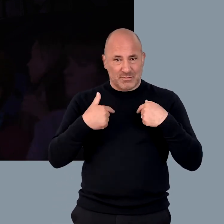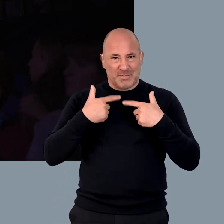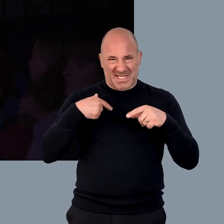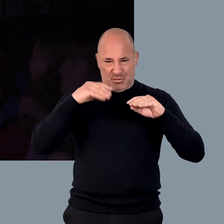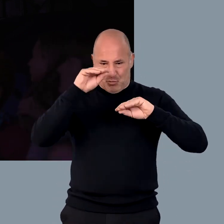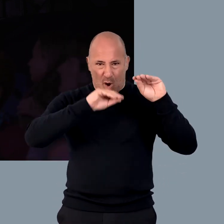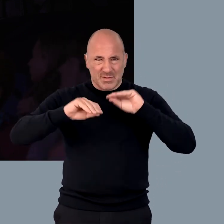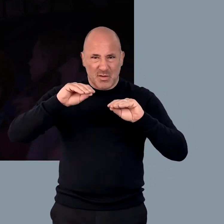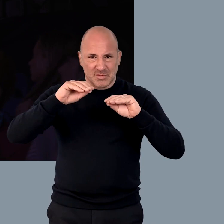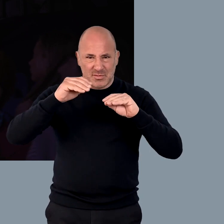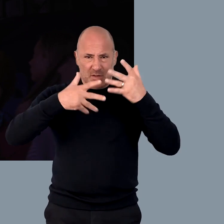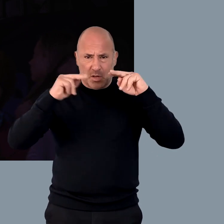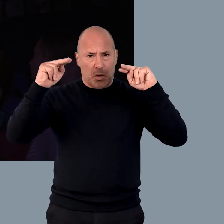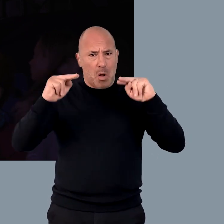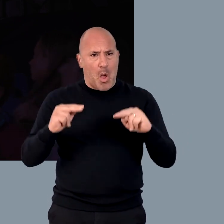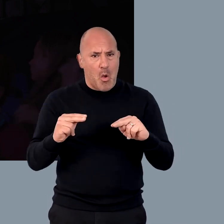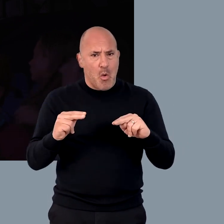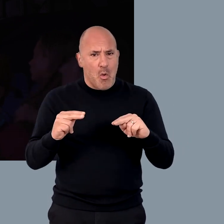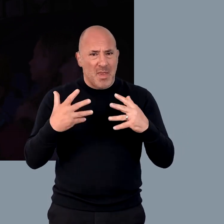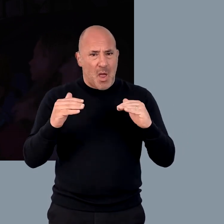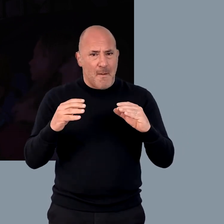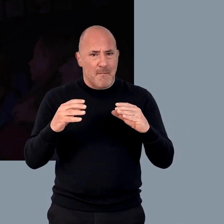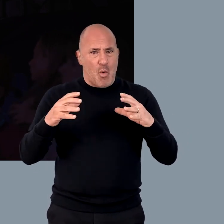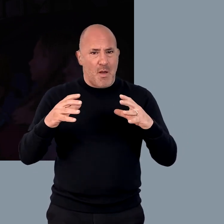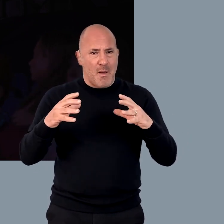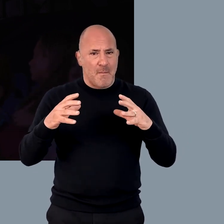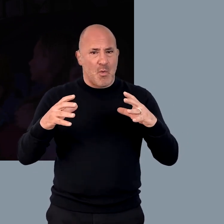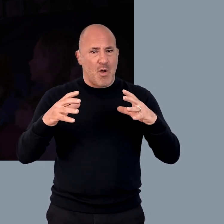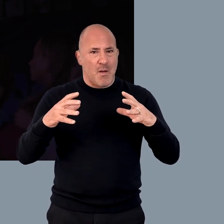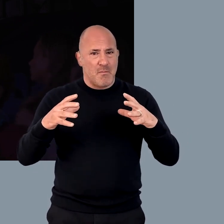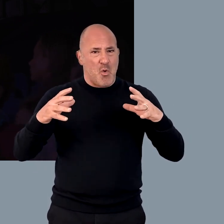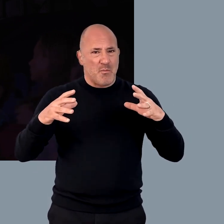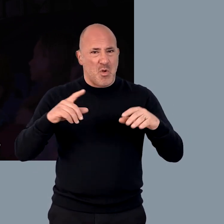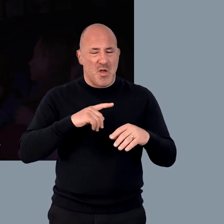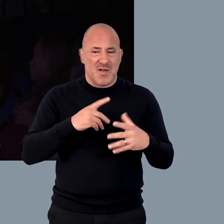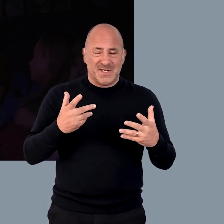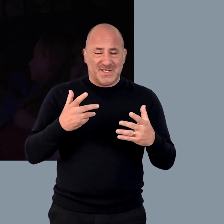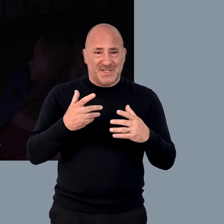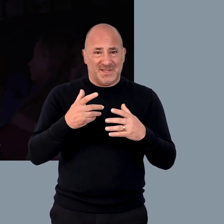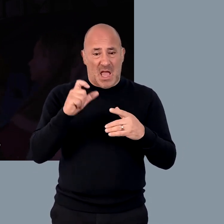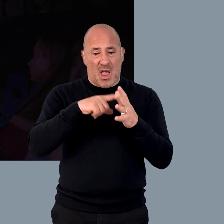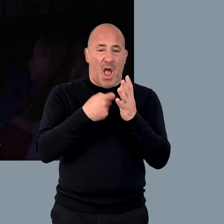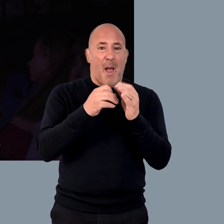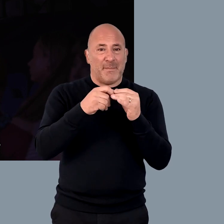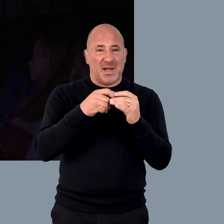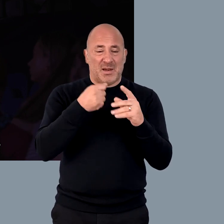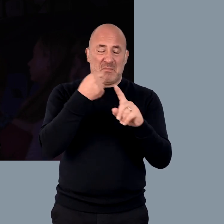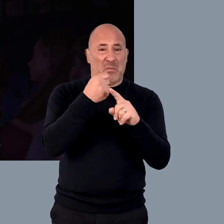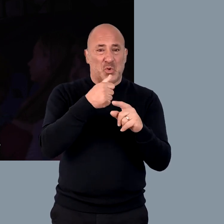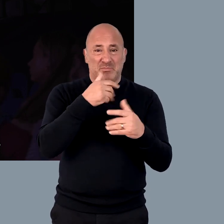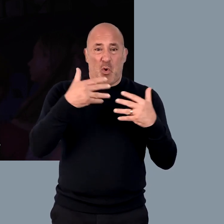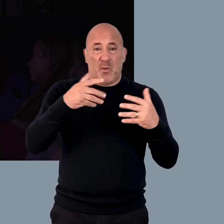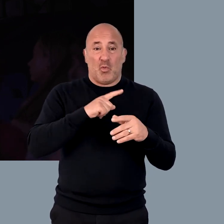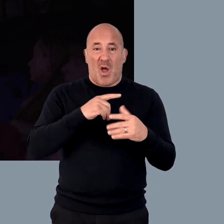And as like kind of post-COVID, when we did the kind of level, our figures were quite low and they're getting bigger,